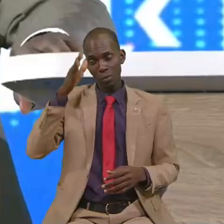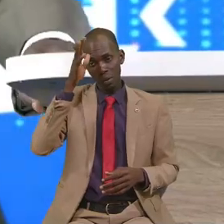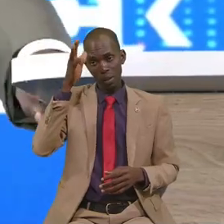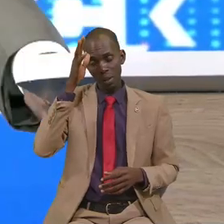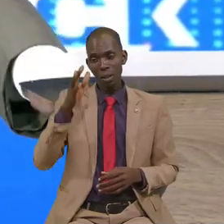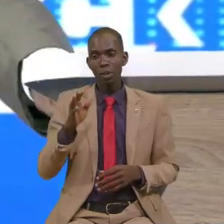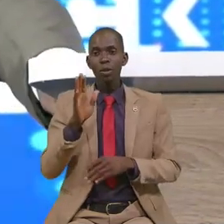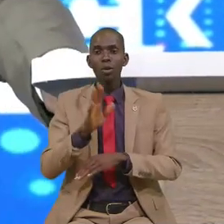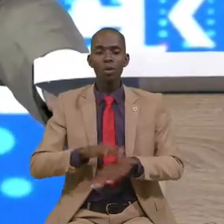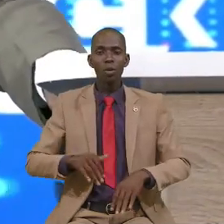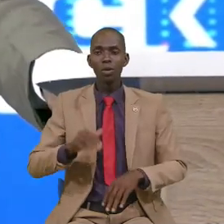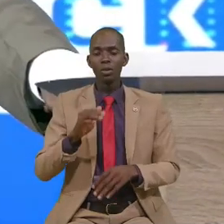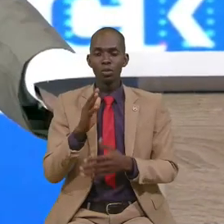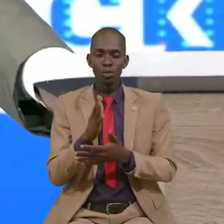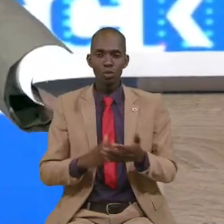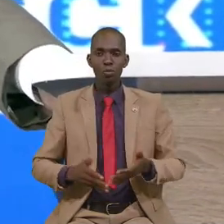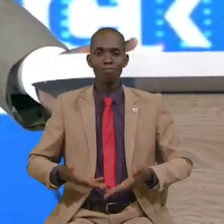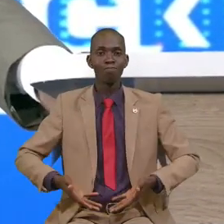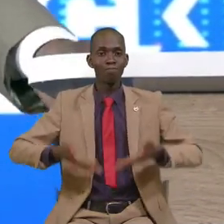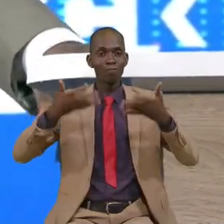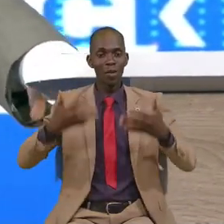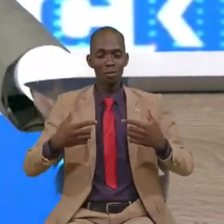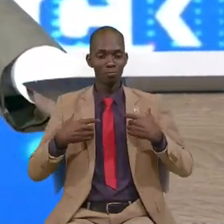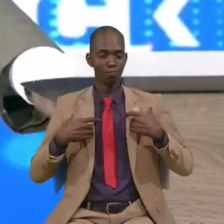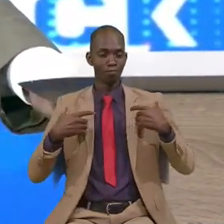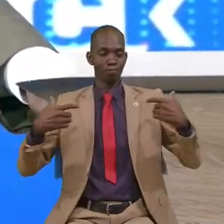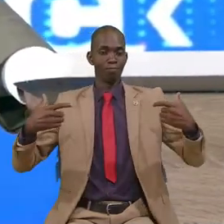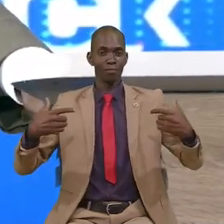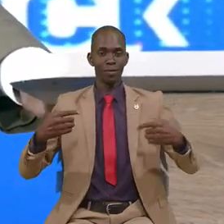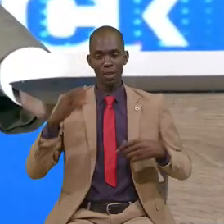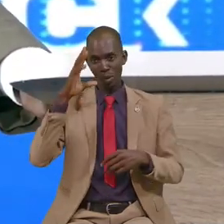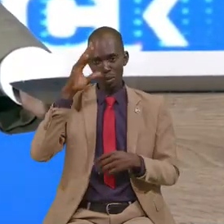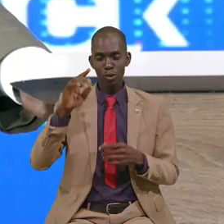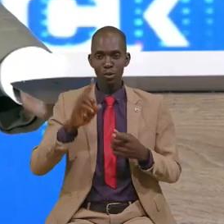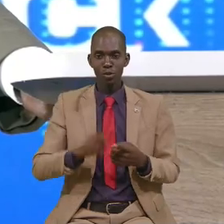boy should mount me on the back."